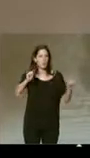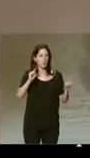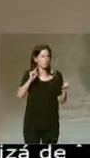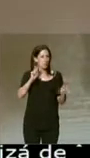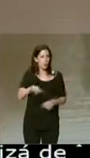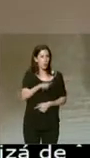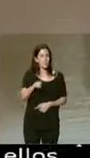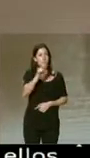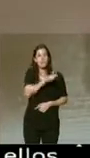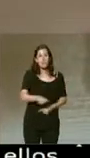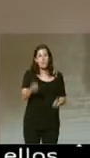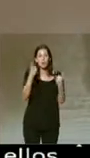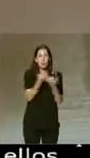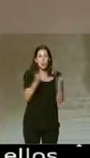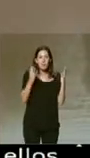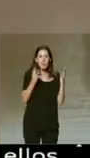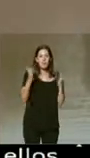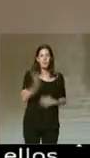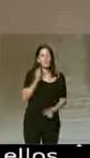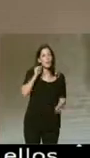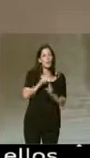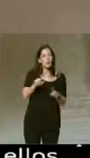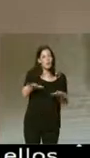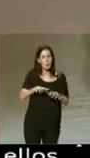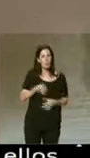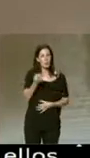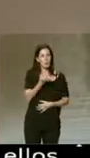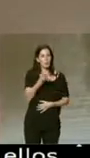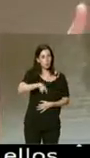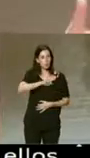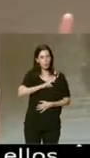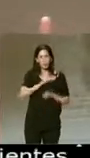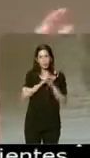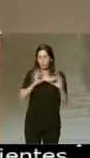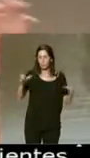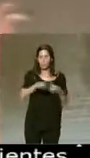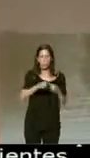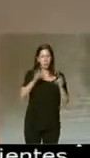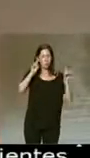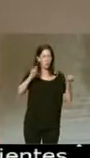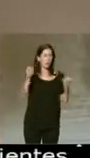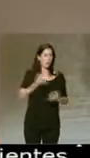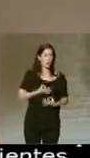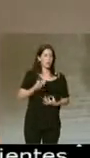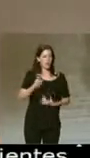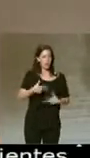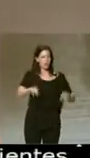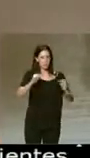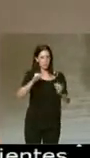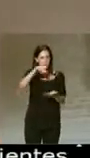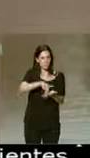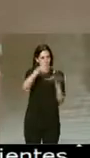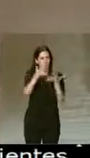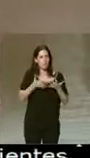just teach, but also about having students come to learn. So the classic role and the